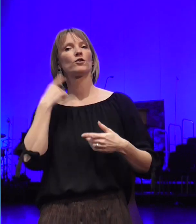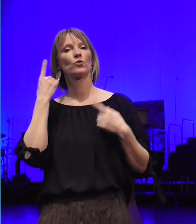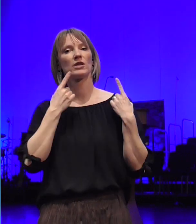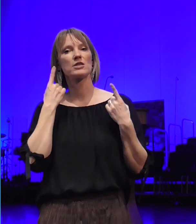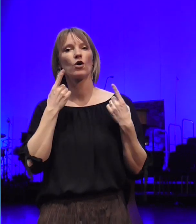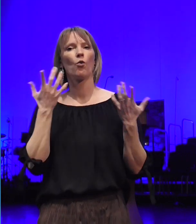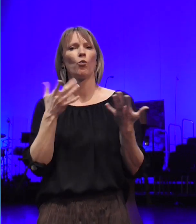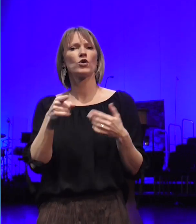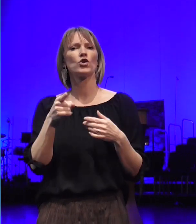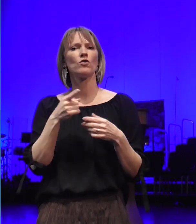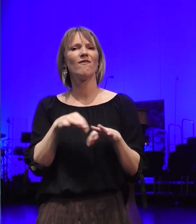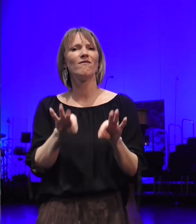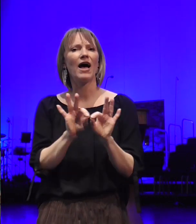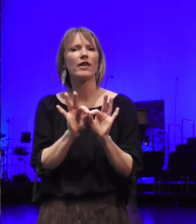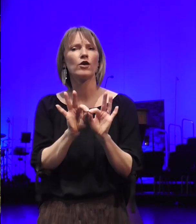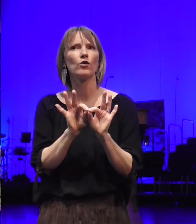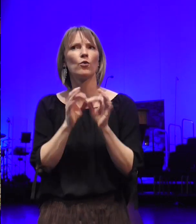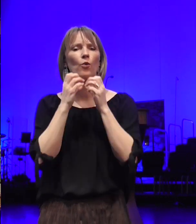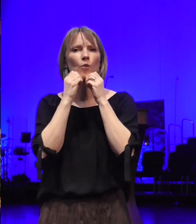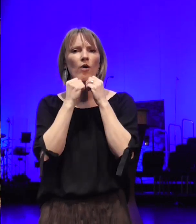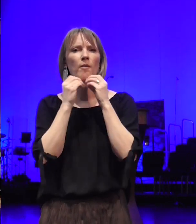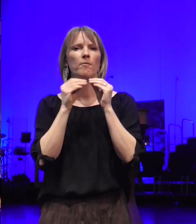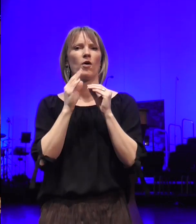is it you value more than anything else?